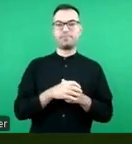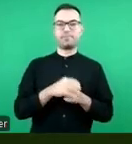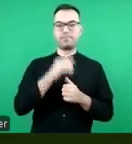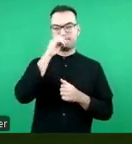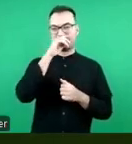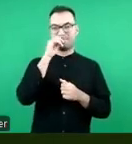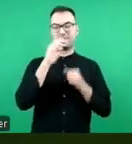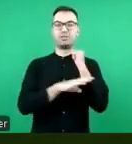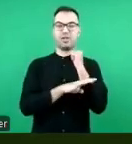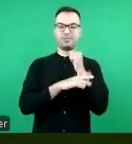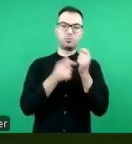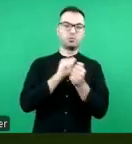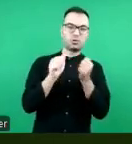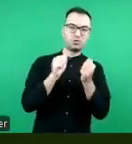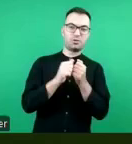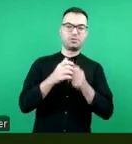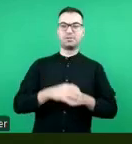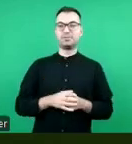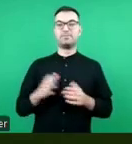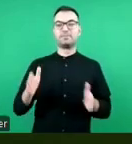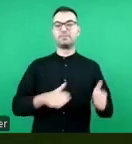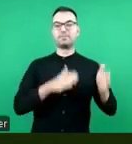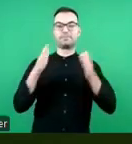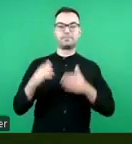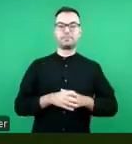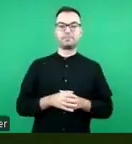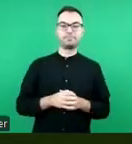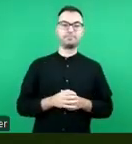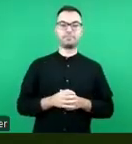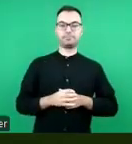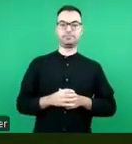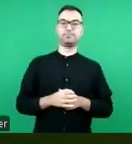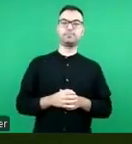tree cavity. The next step we undertook was